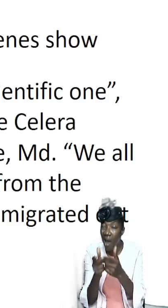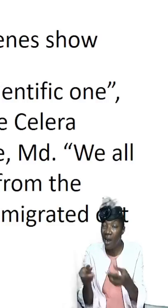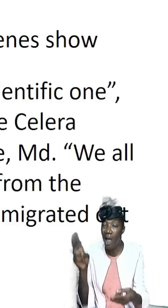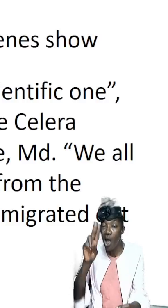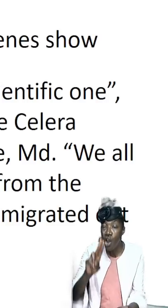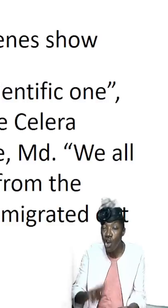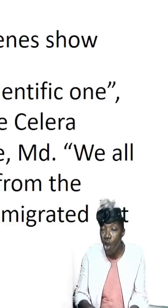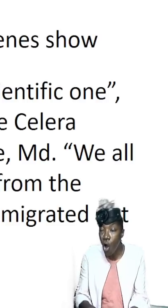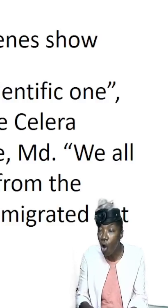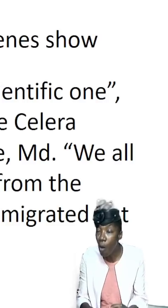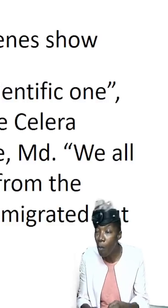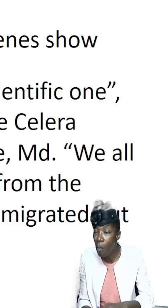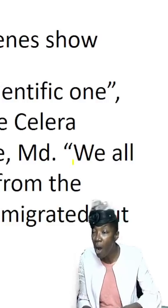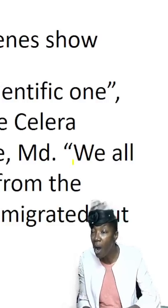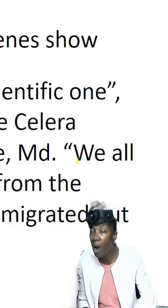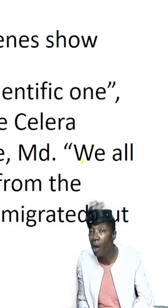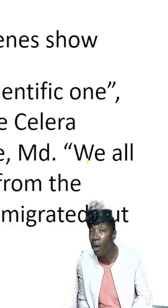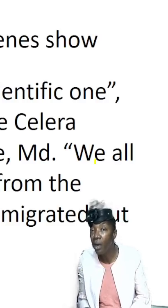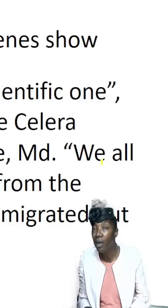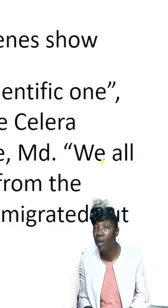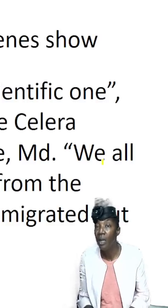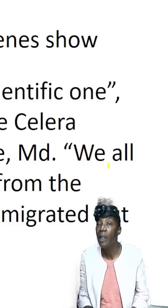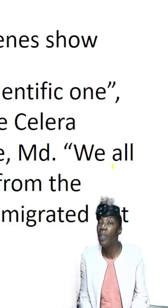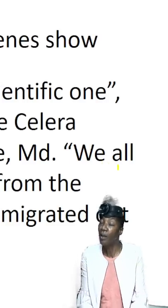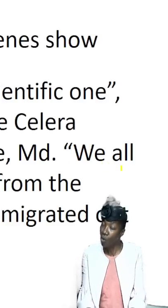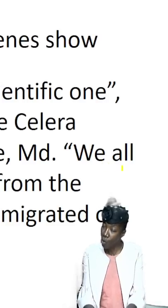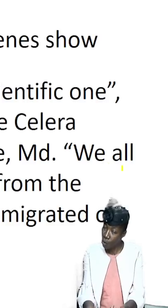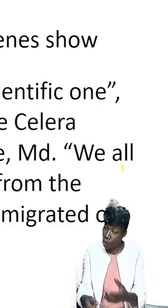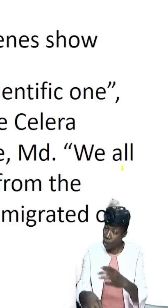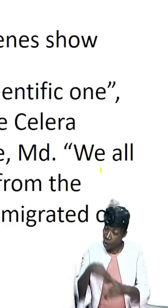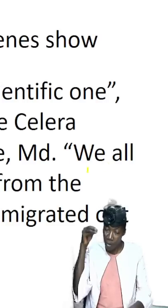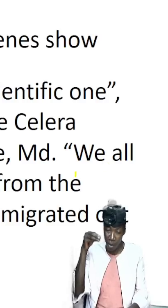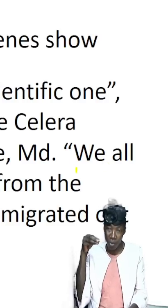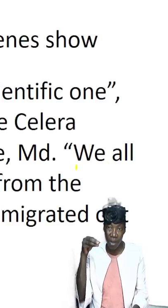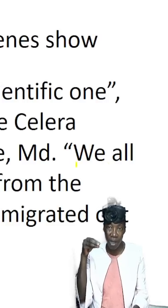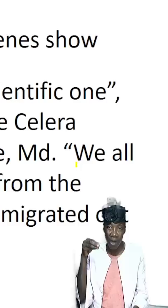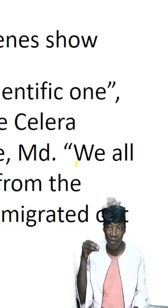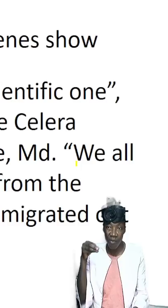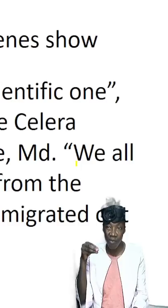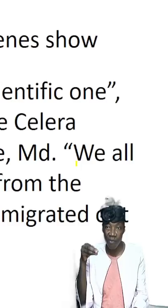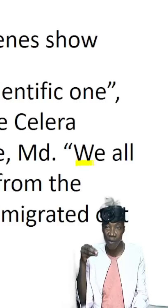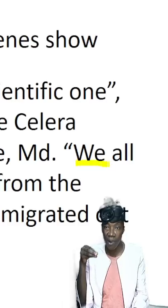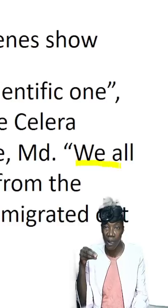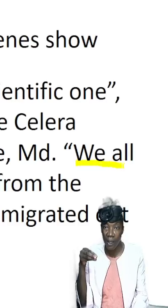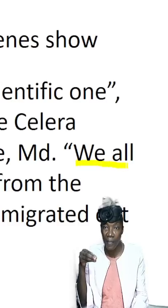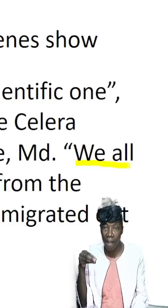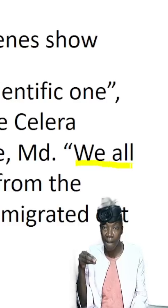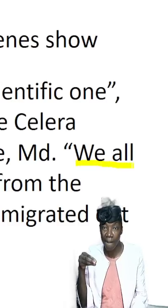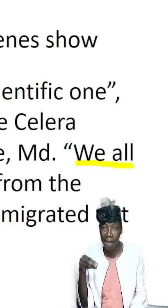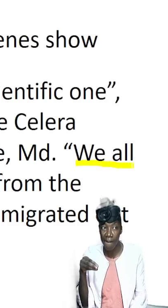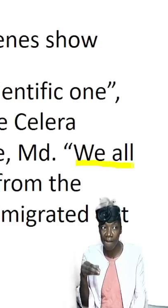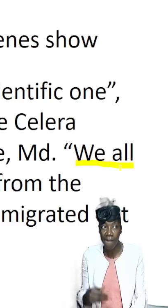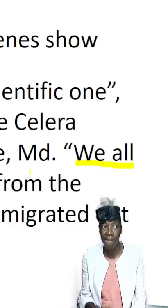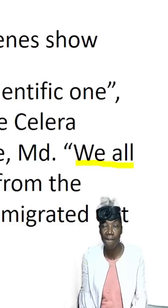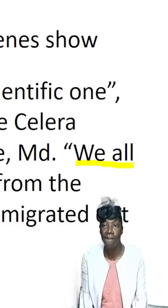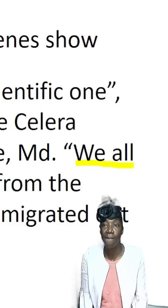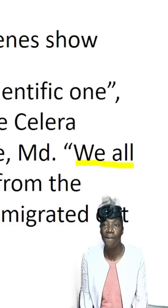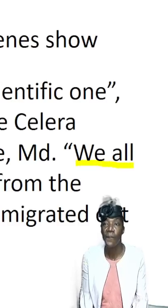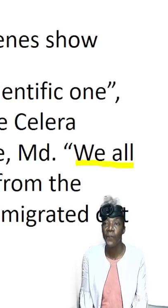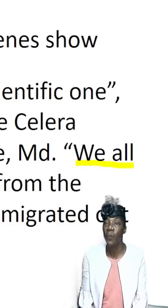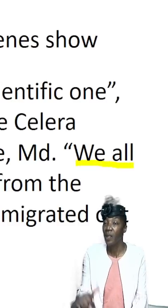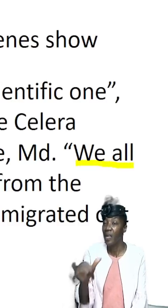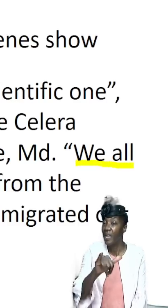tribes that migrated out of Africa. Where did we all migrate from, brothers and sisters? We all came from